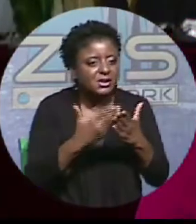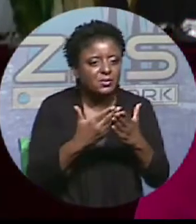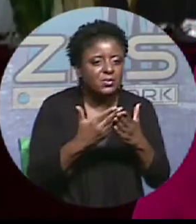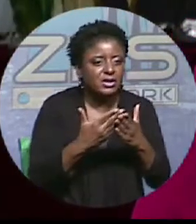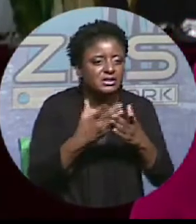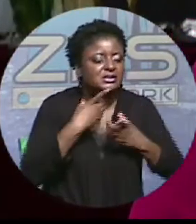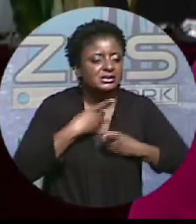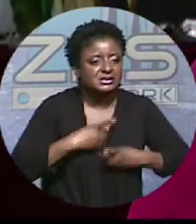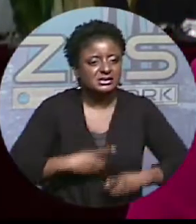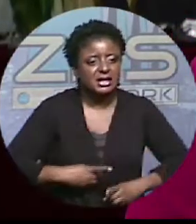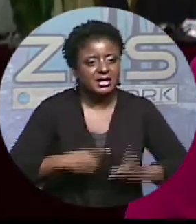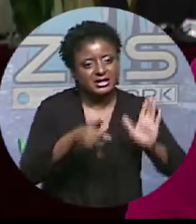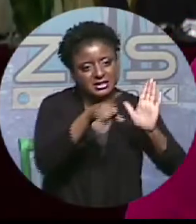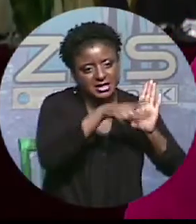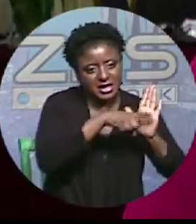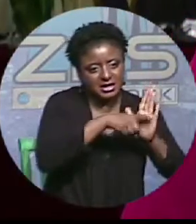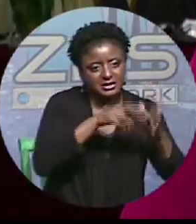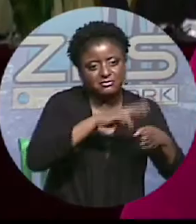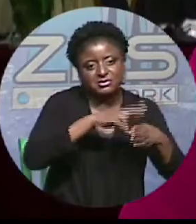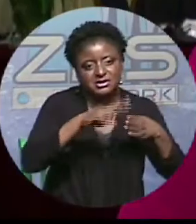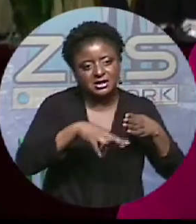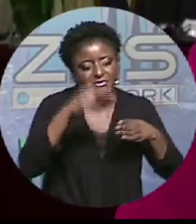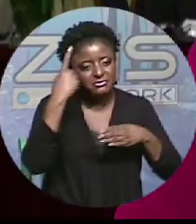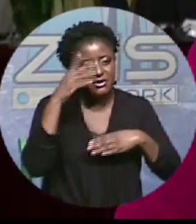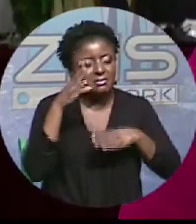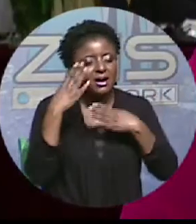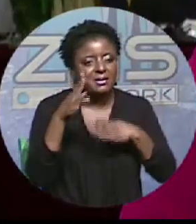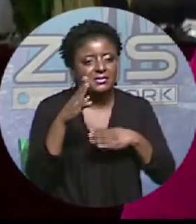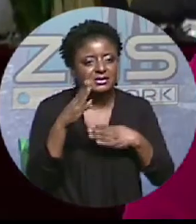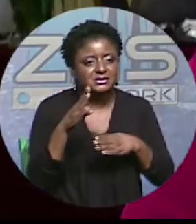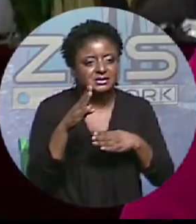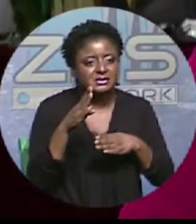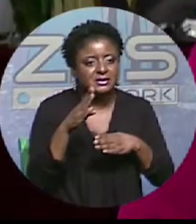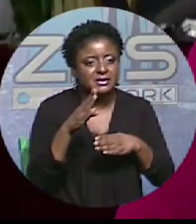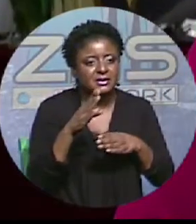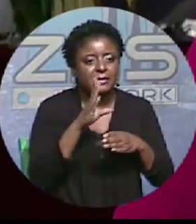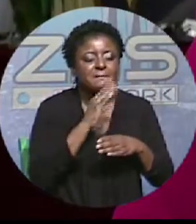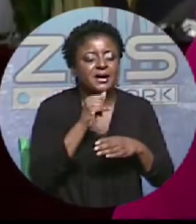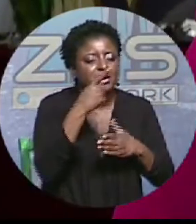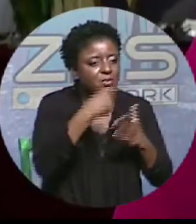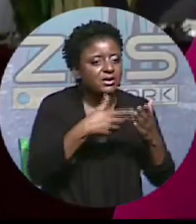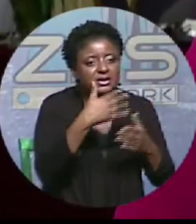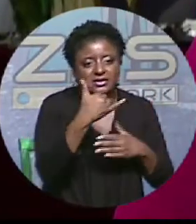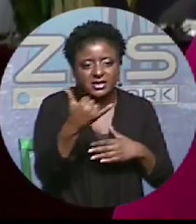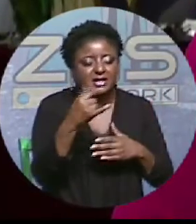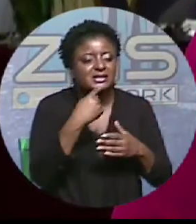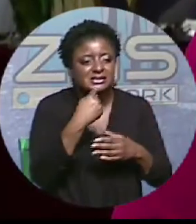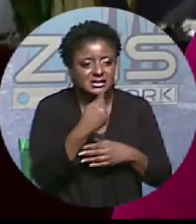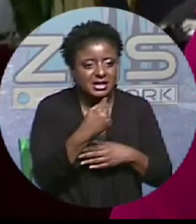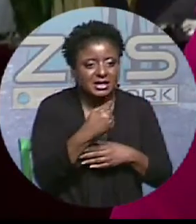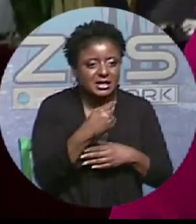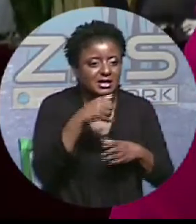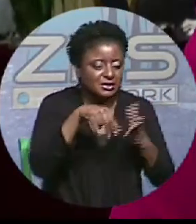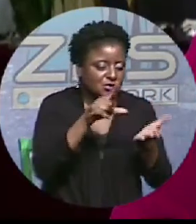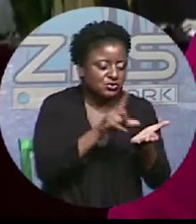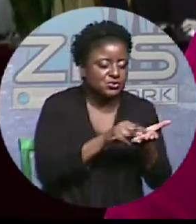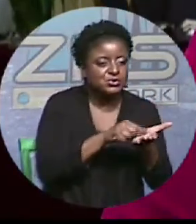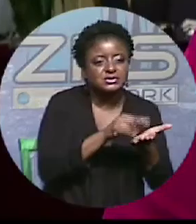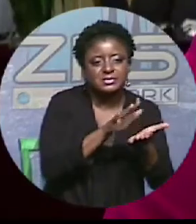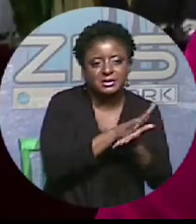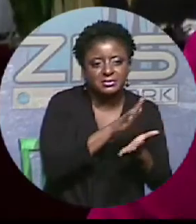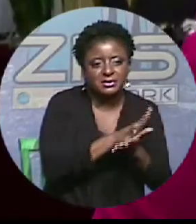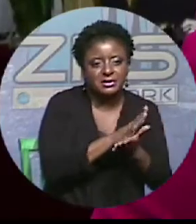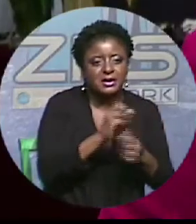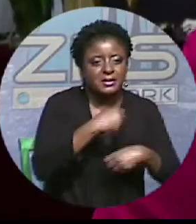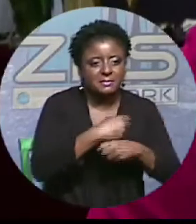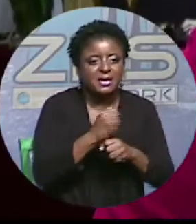negative result for the Bahamas by what they say and by what is printed on a day-to-day basis. And so it makes that